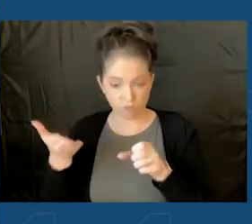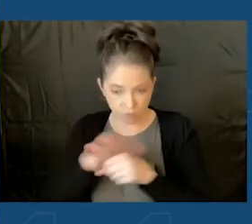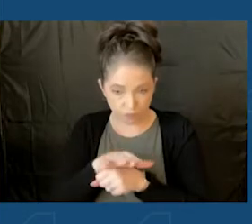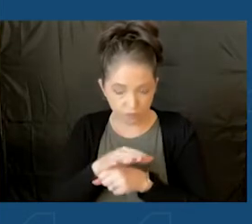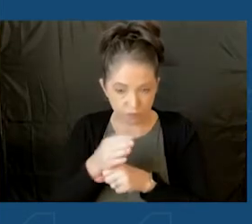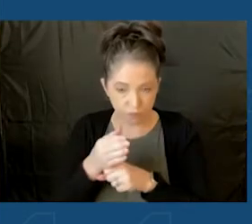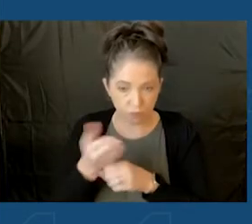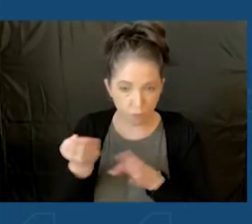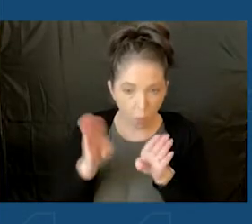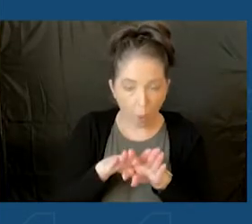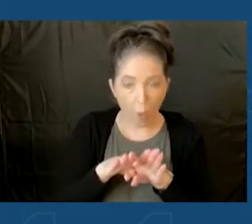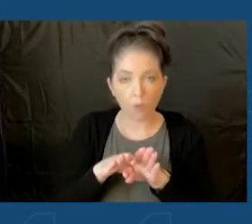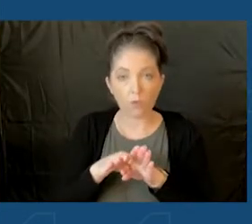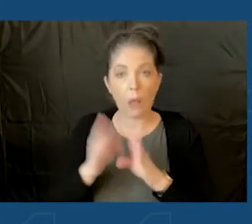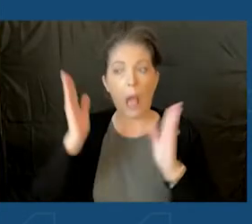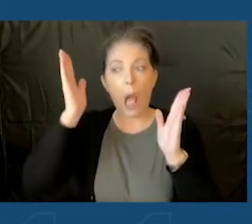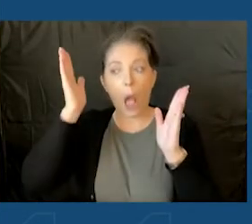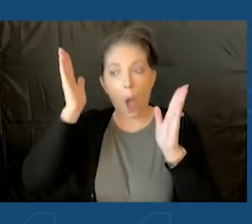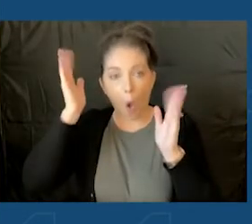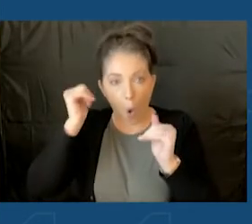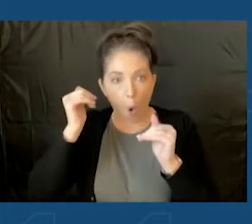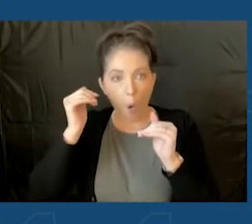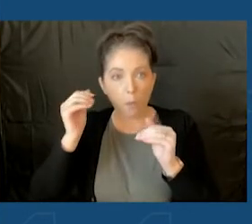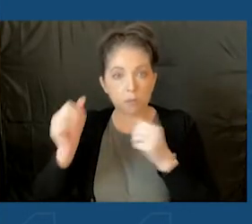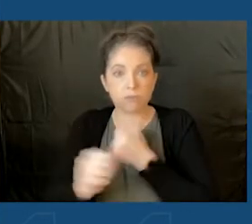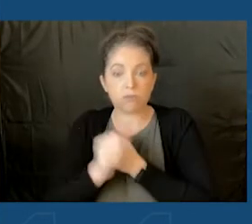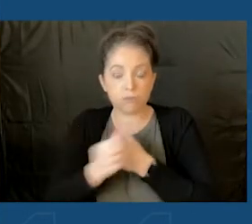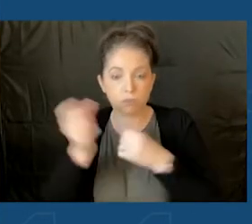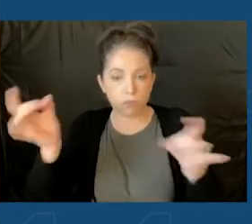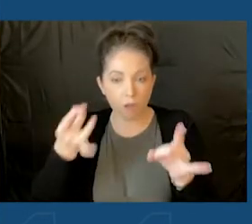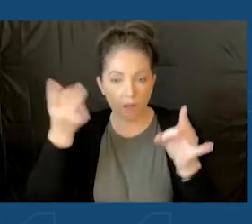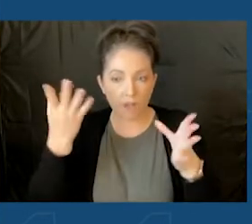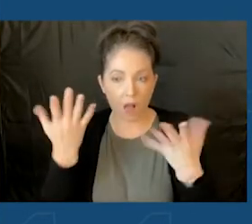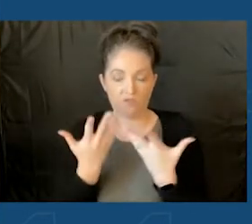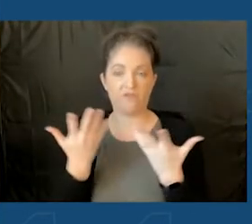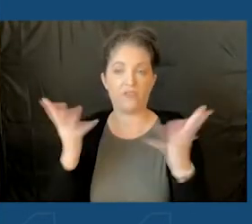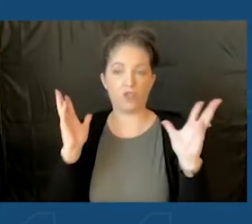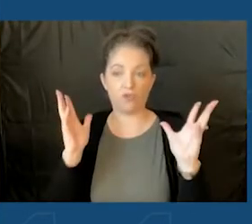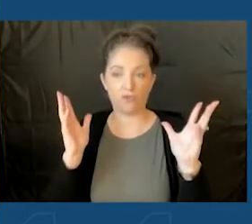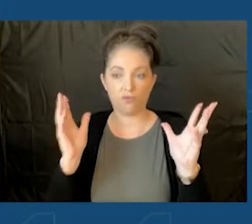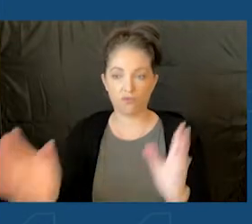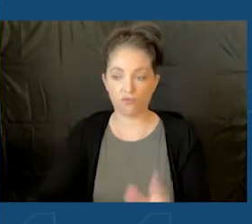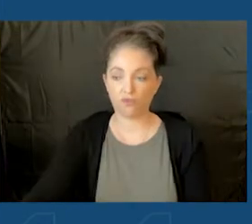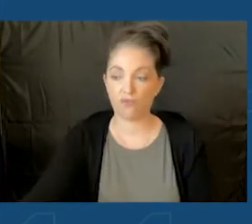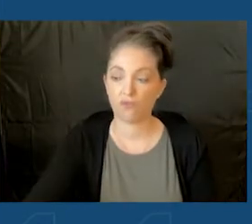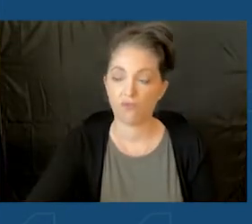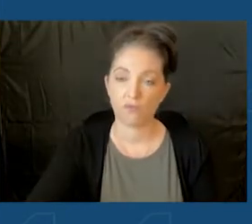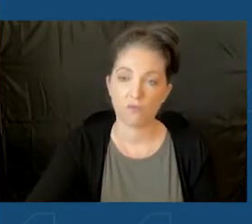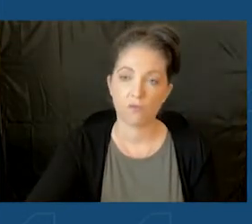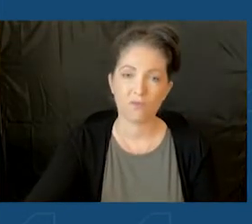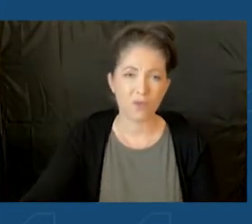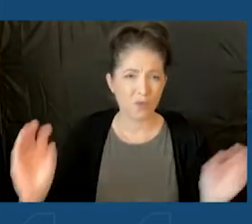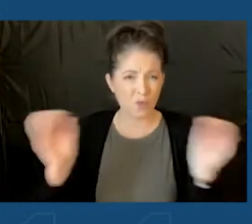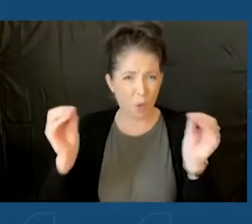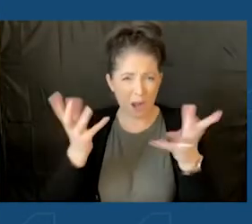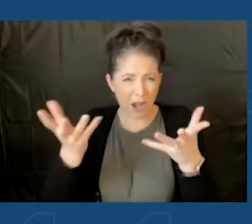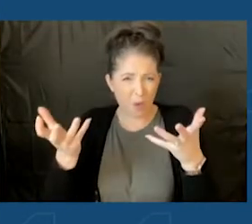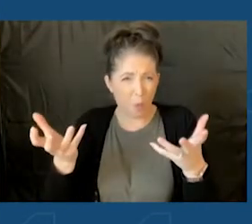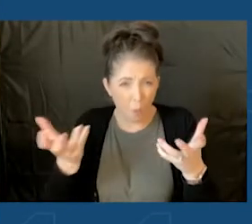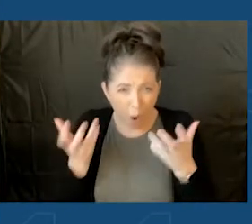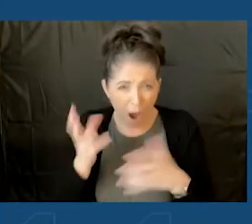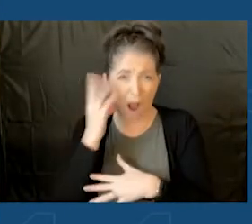things I hope will come to an end. Nobody I know that comes to work wants to be assaulted. Nobody in